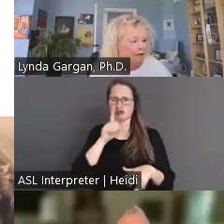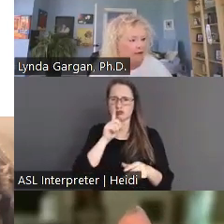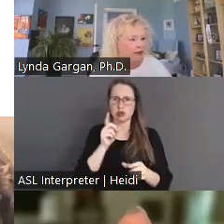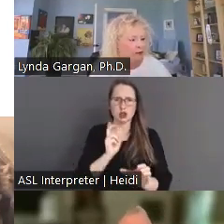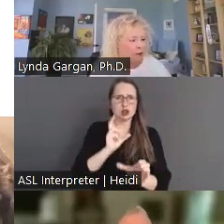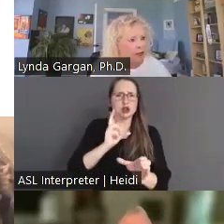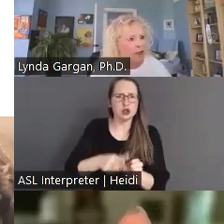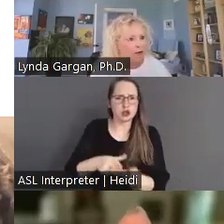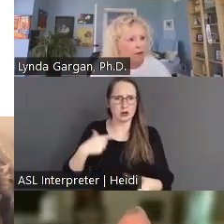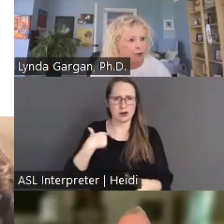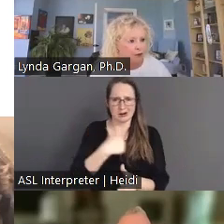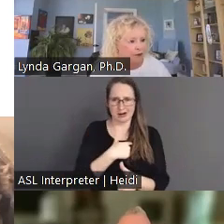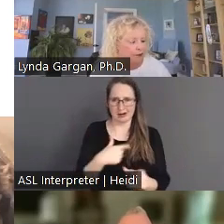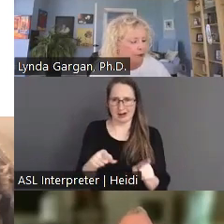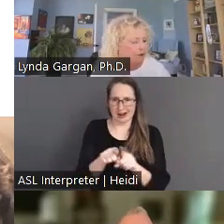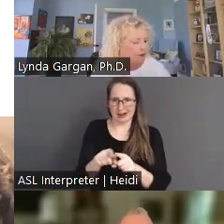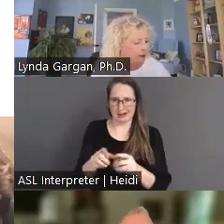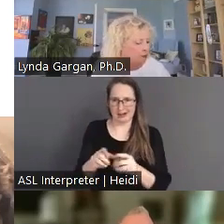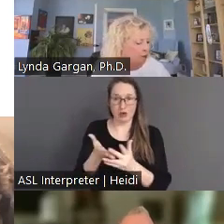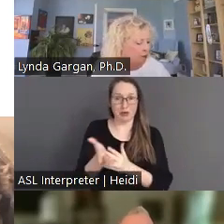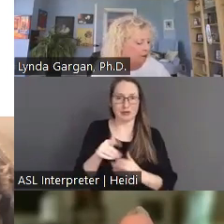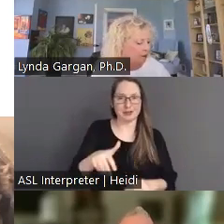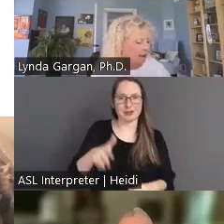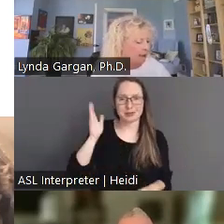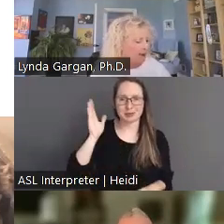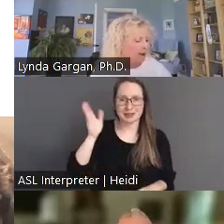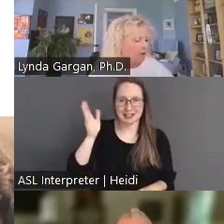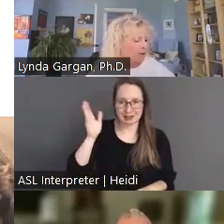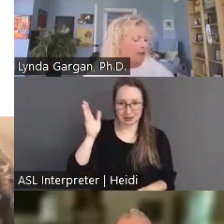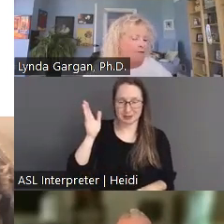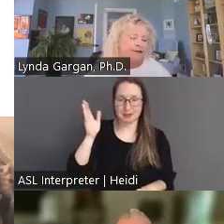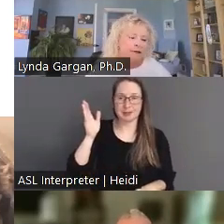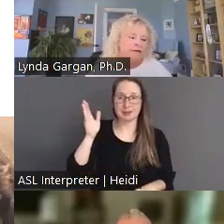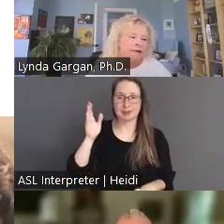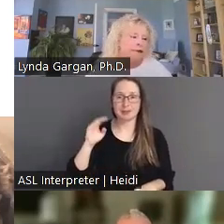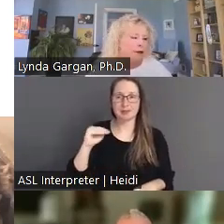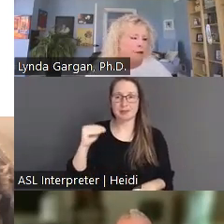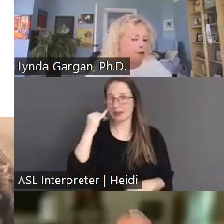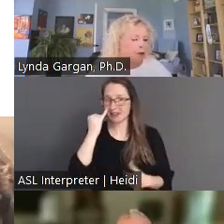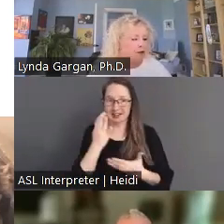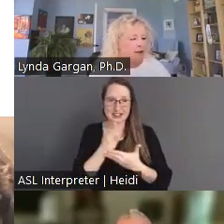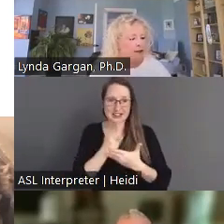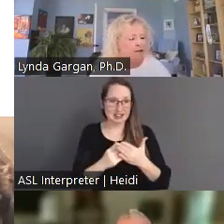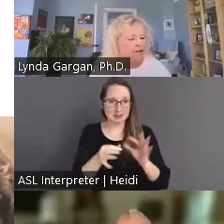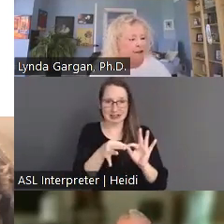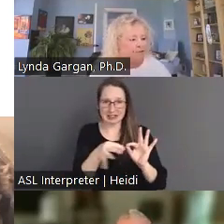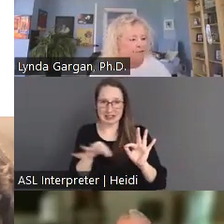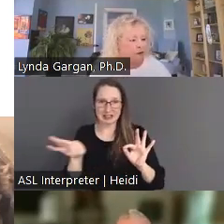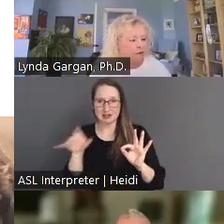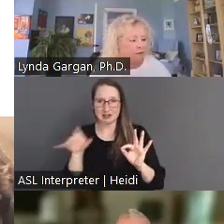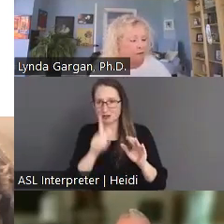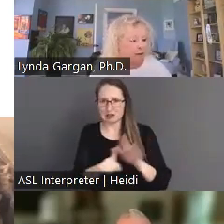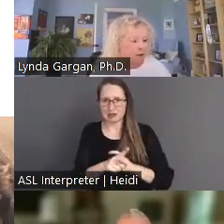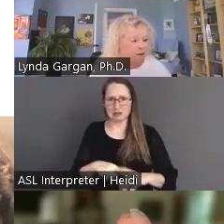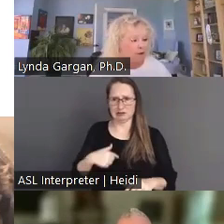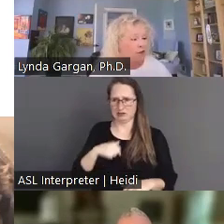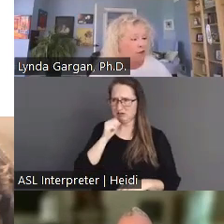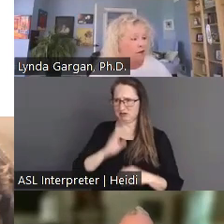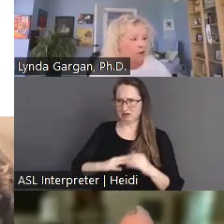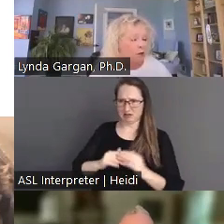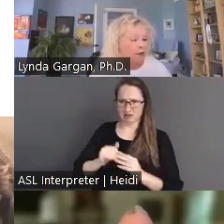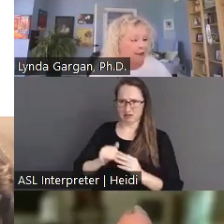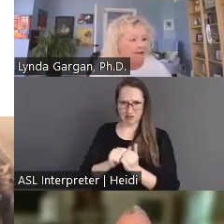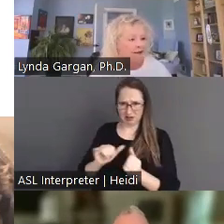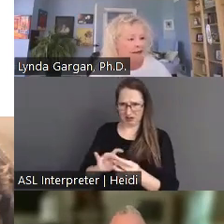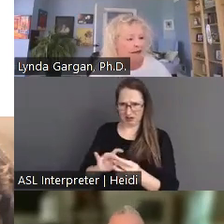in with us as we go through this presentation. If some of this language brings about discomfort, I'm going to